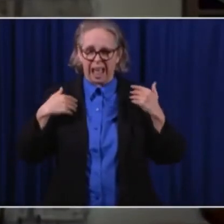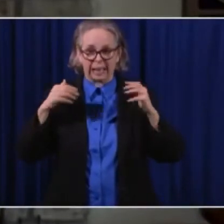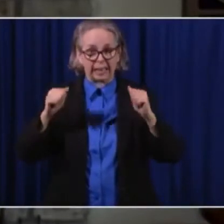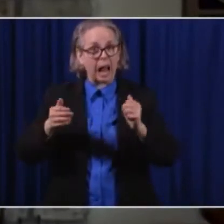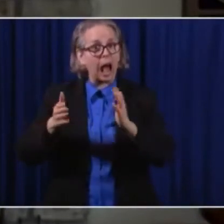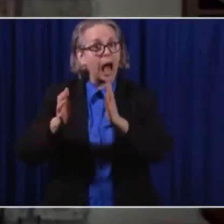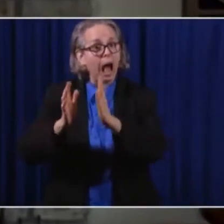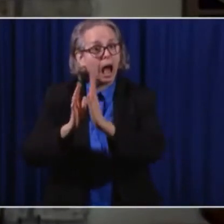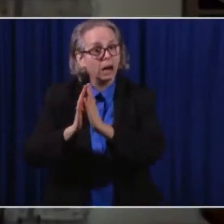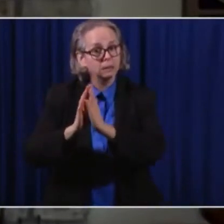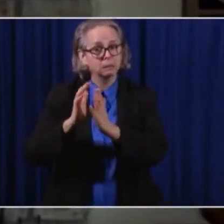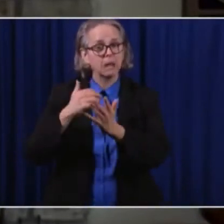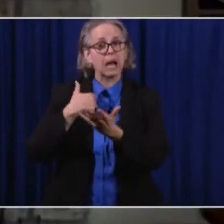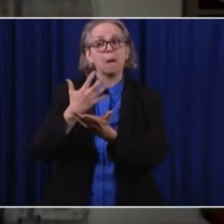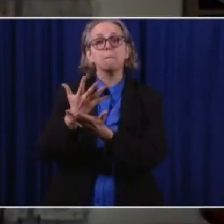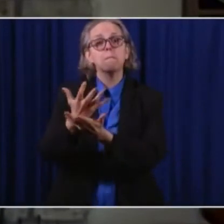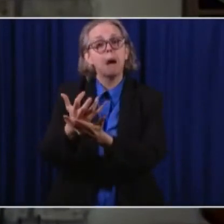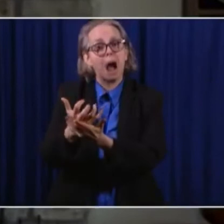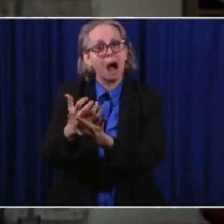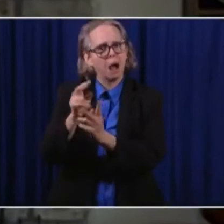people to do, but